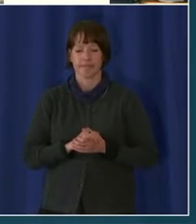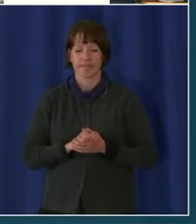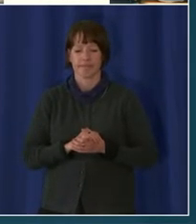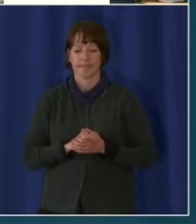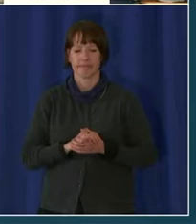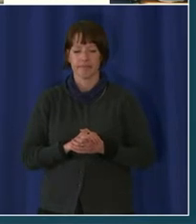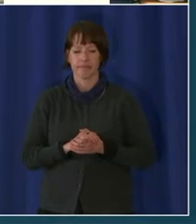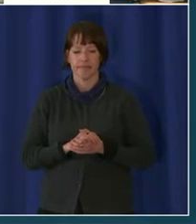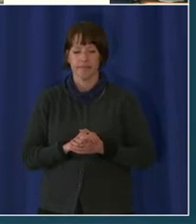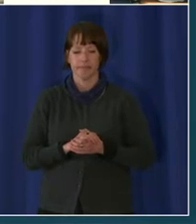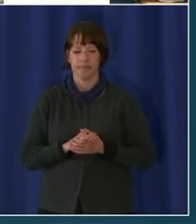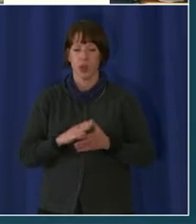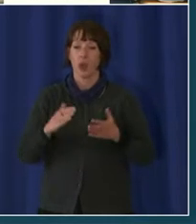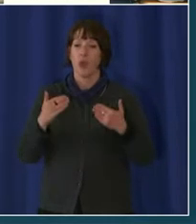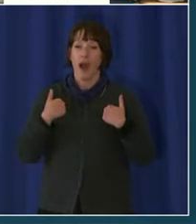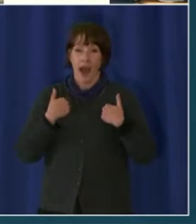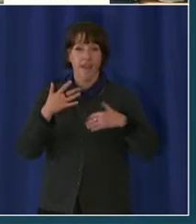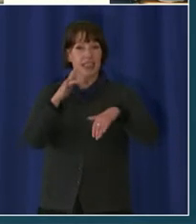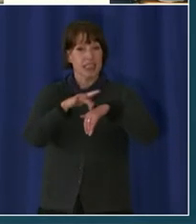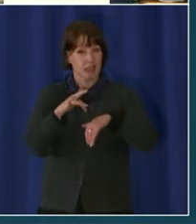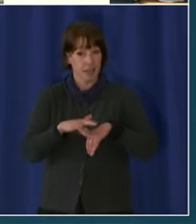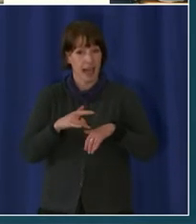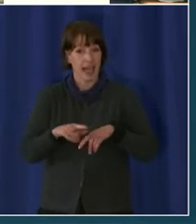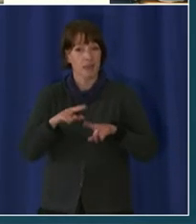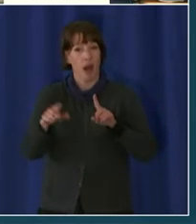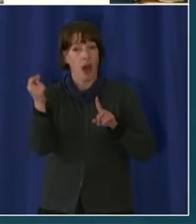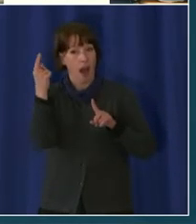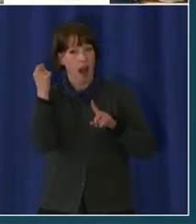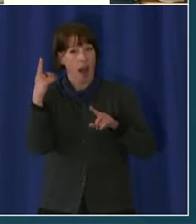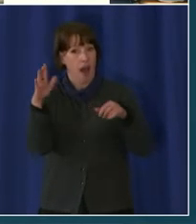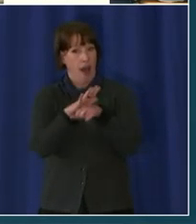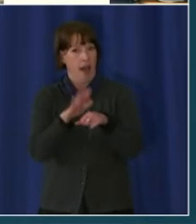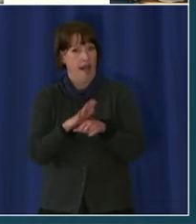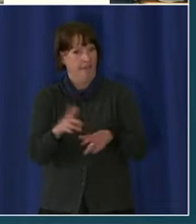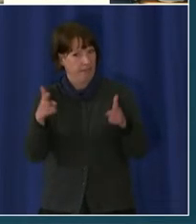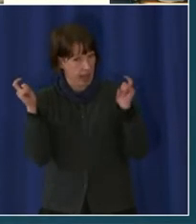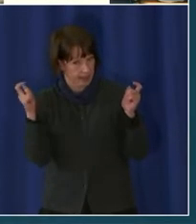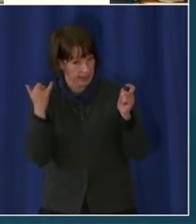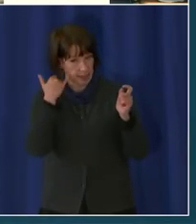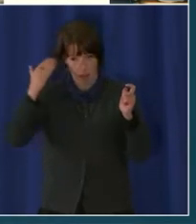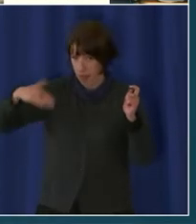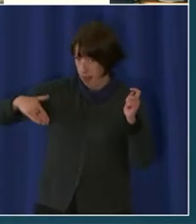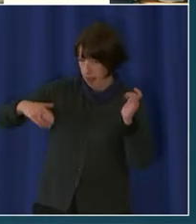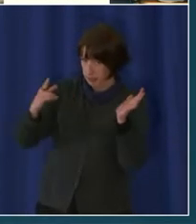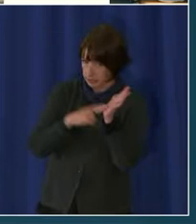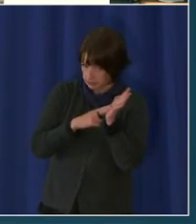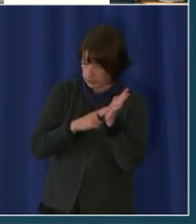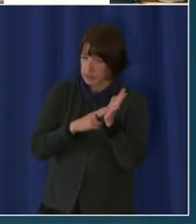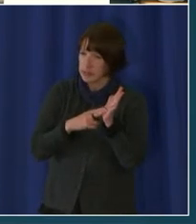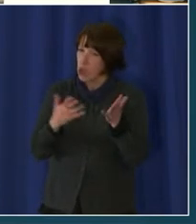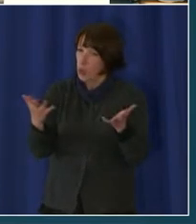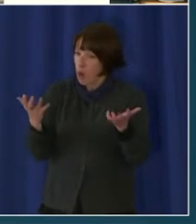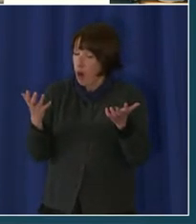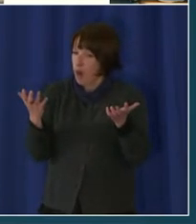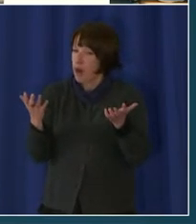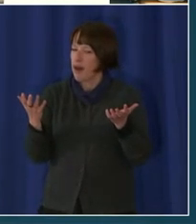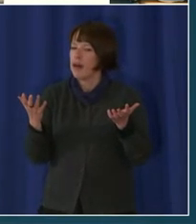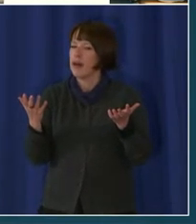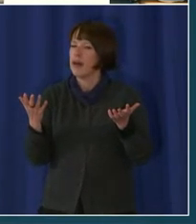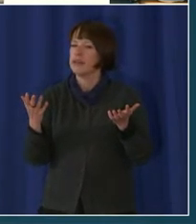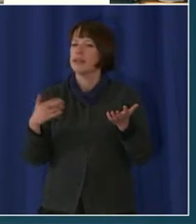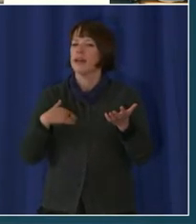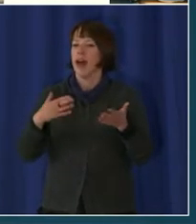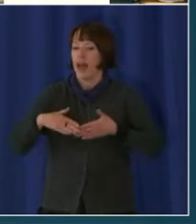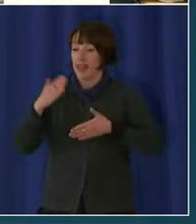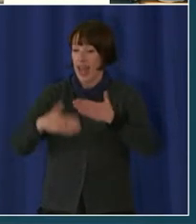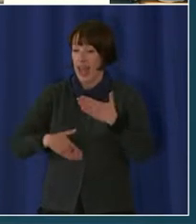We have spaces that are filling up fast, so if you have not signed up already and would like to, like Corey mentioned